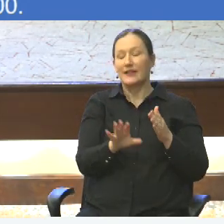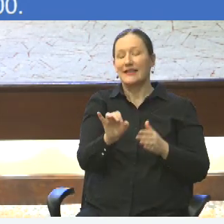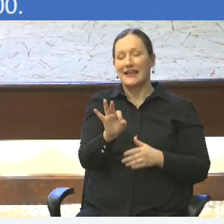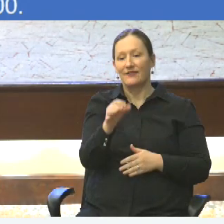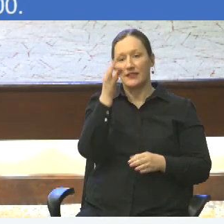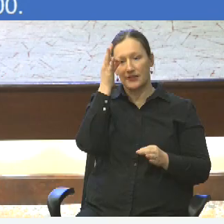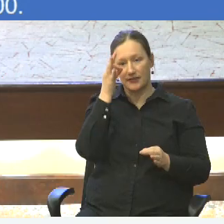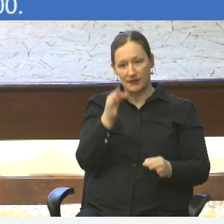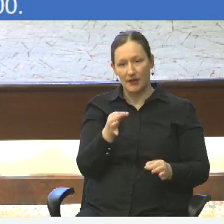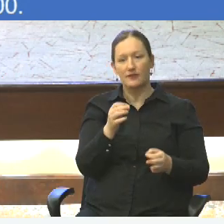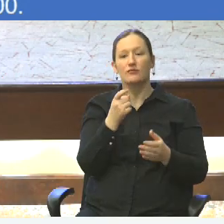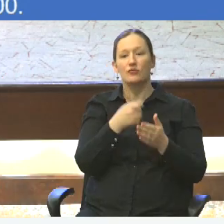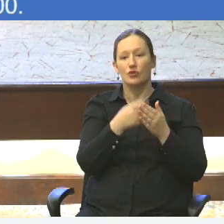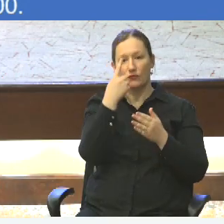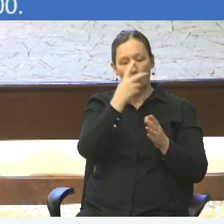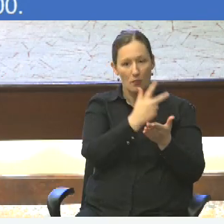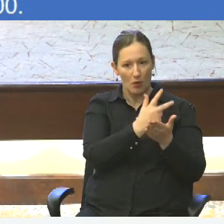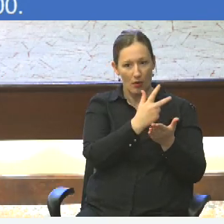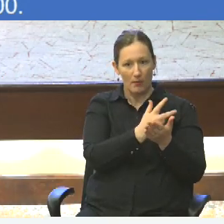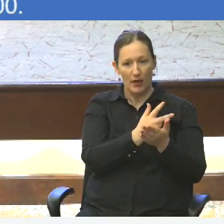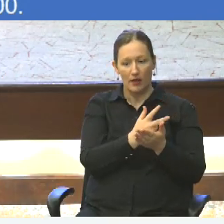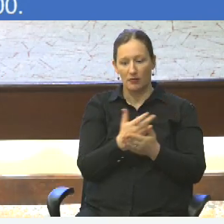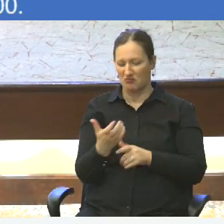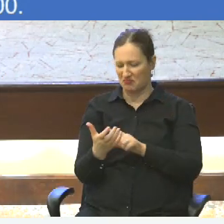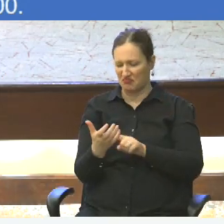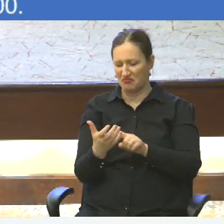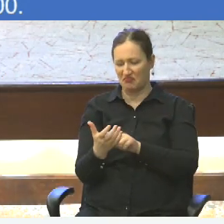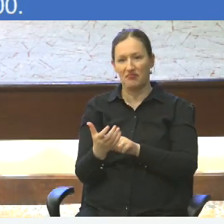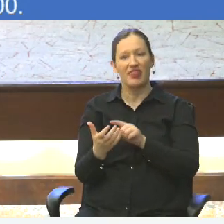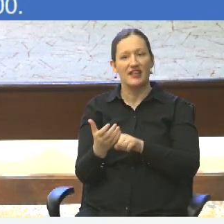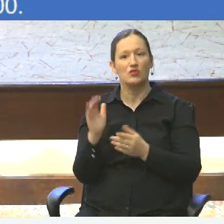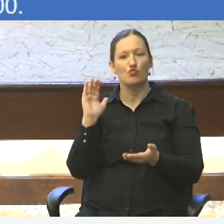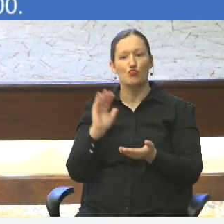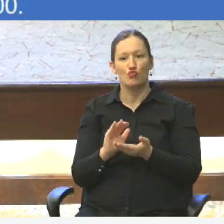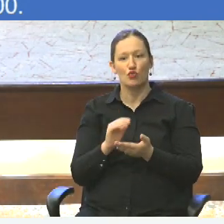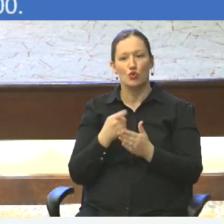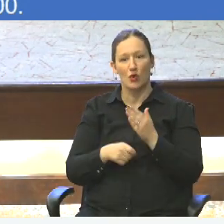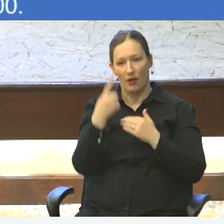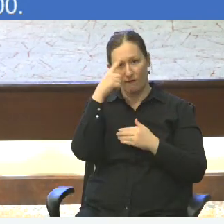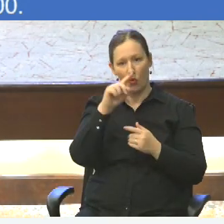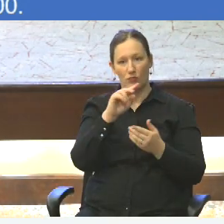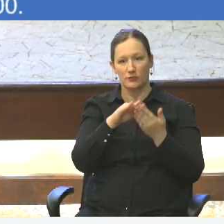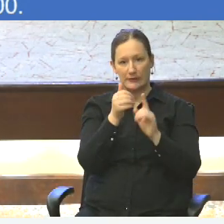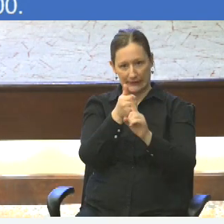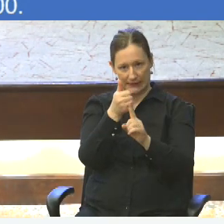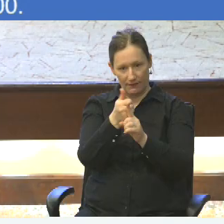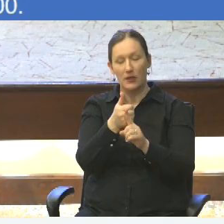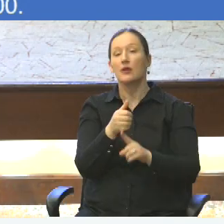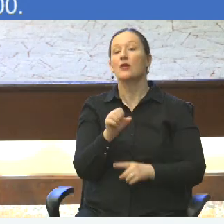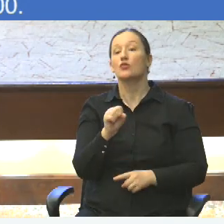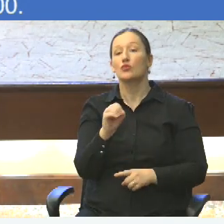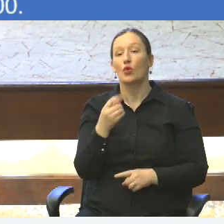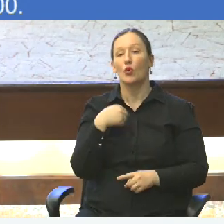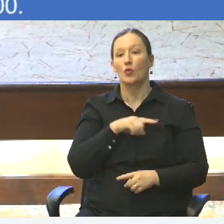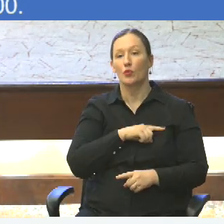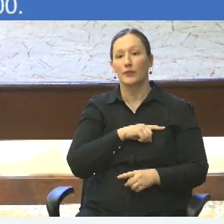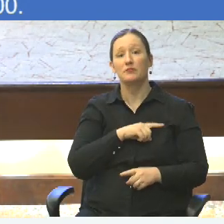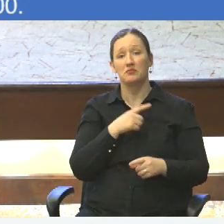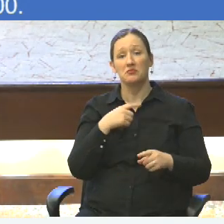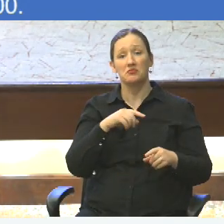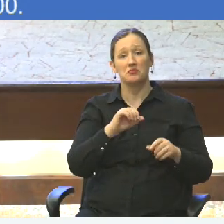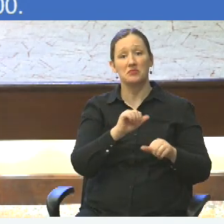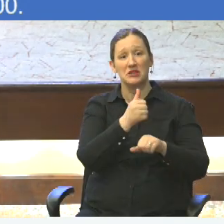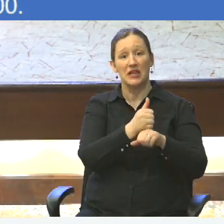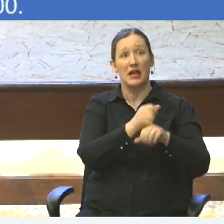paid parking at a very negligible cost, other than some signs and ensuring that we've got